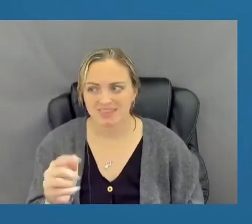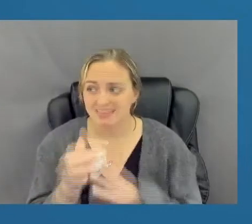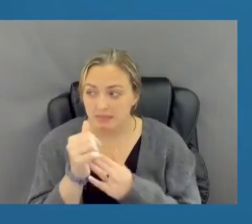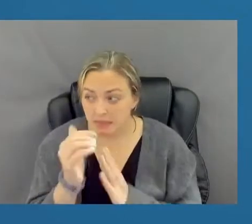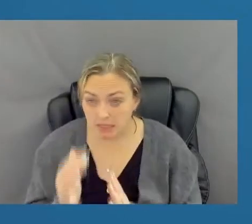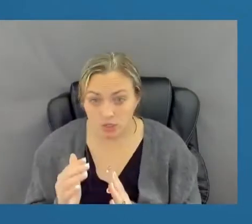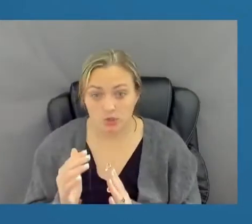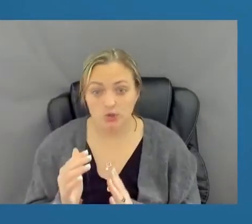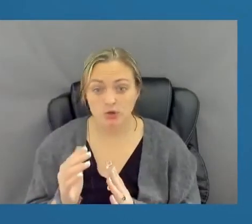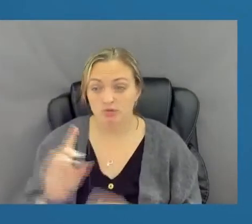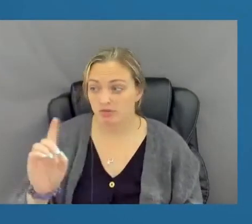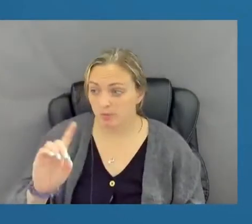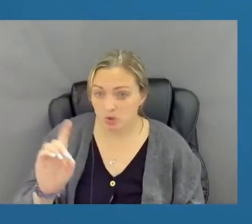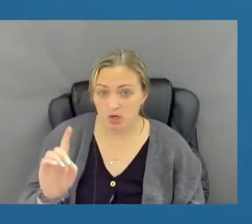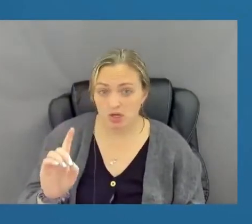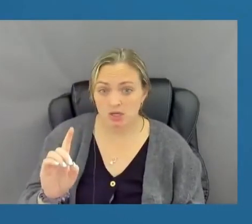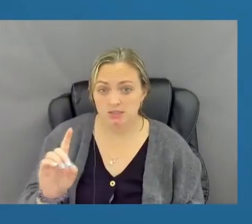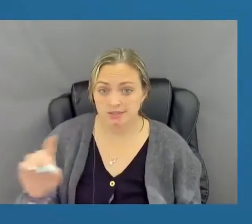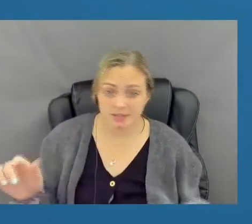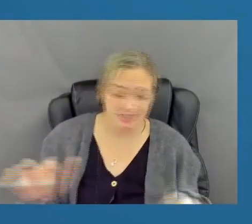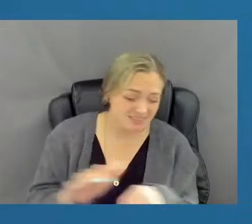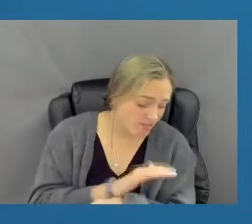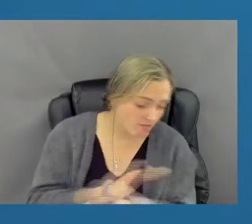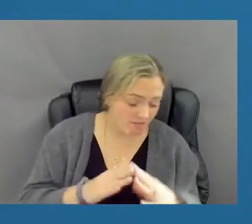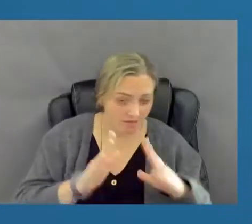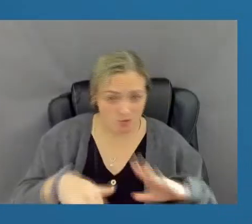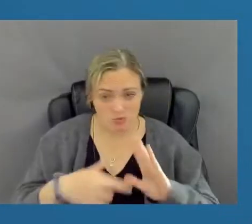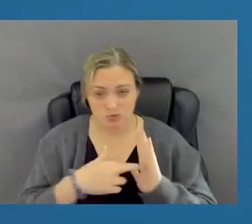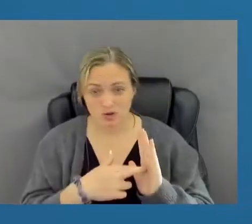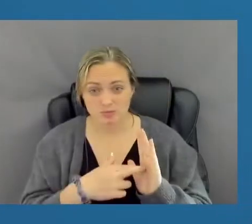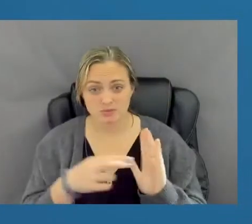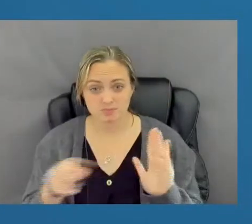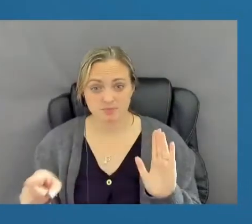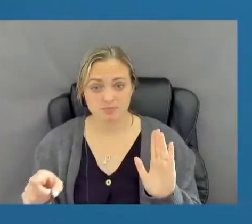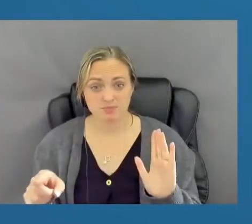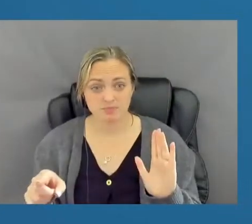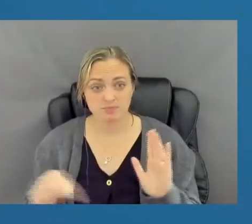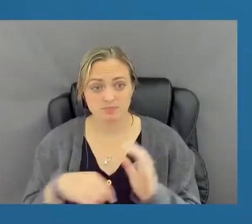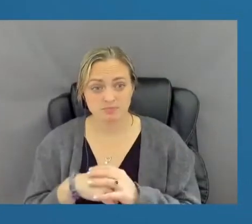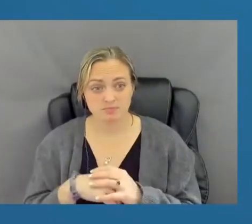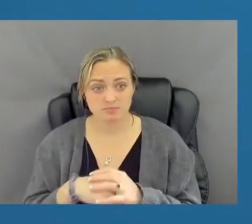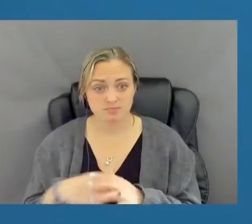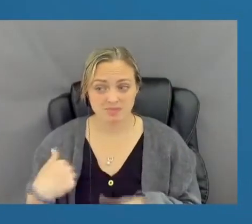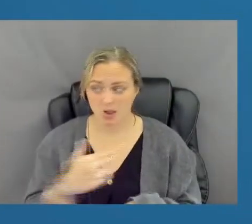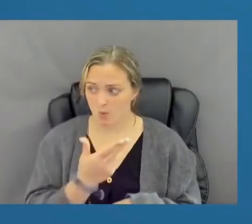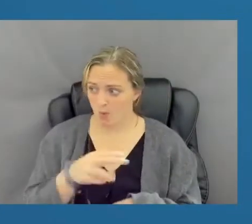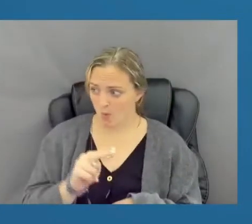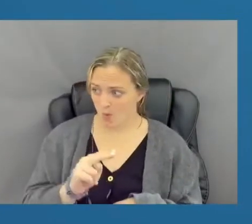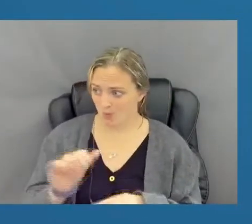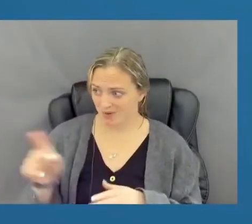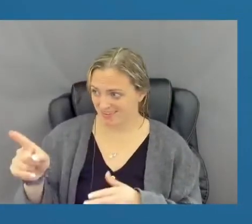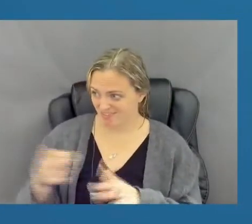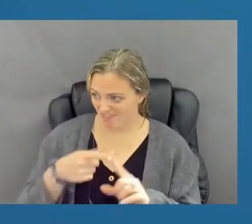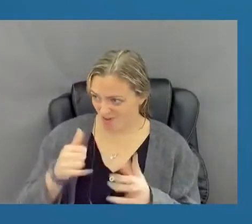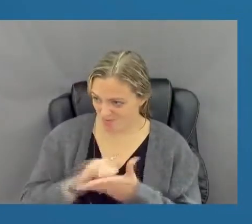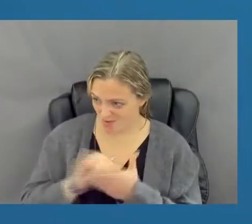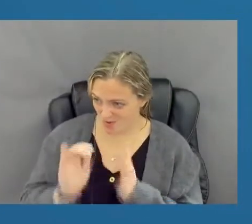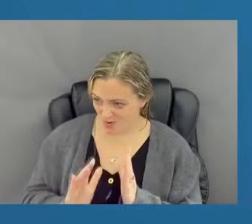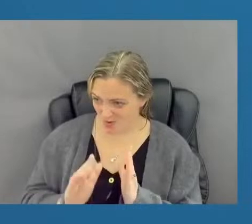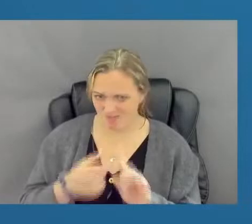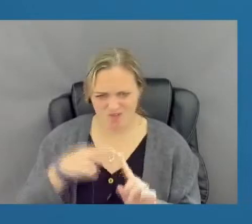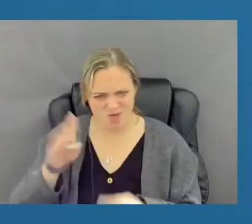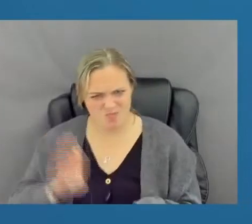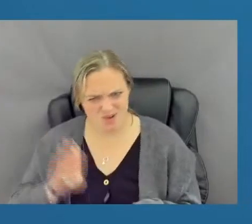the Democrats in the entire House of Representatives, our own New Yorker, our own Brooklyner.